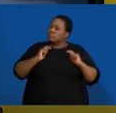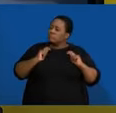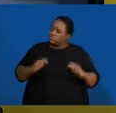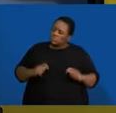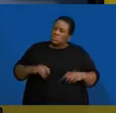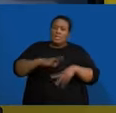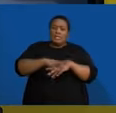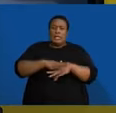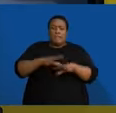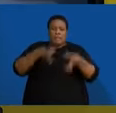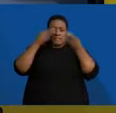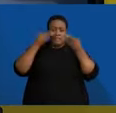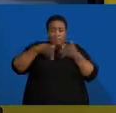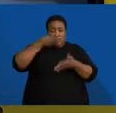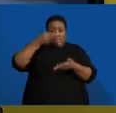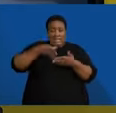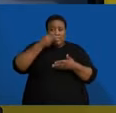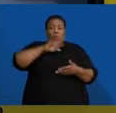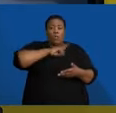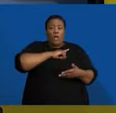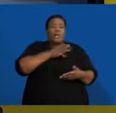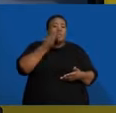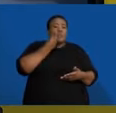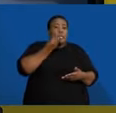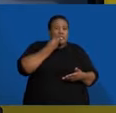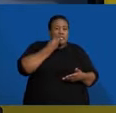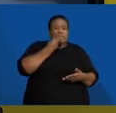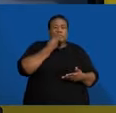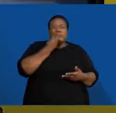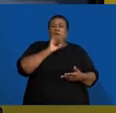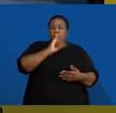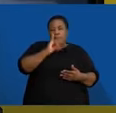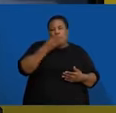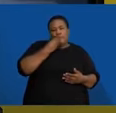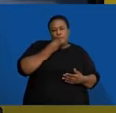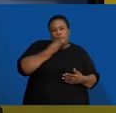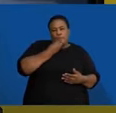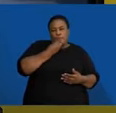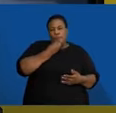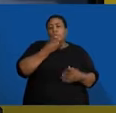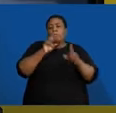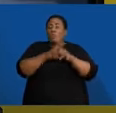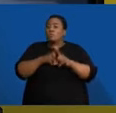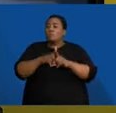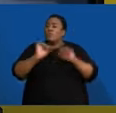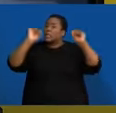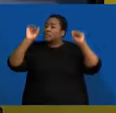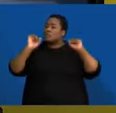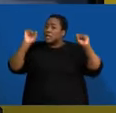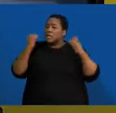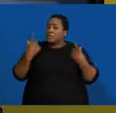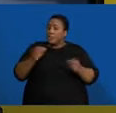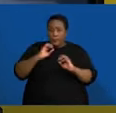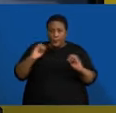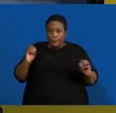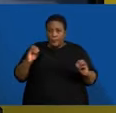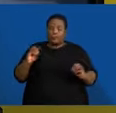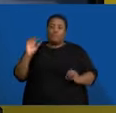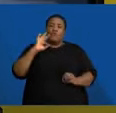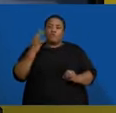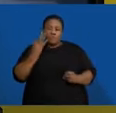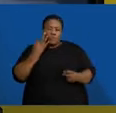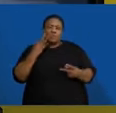studying. That's because you're eating a lot of junk while studying and you are not exercising or anything like that. So eat your fruits, drink